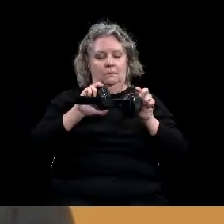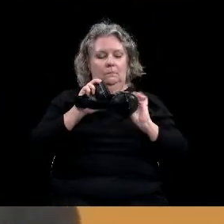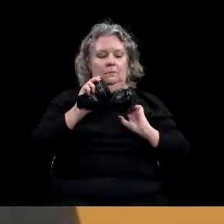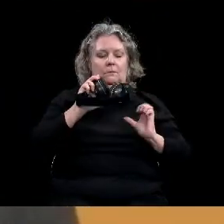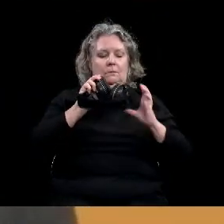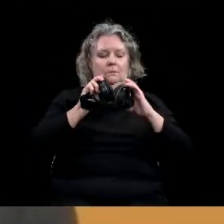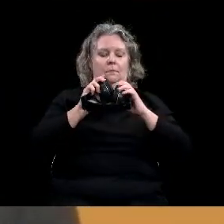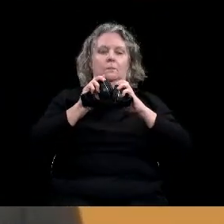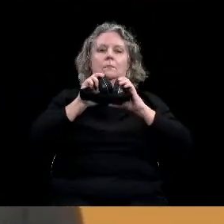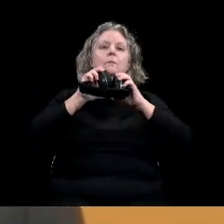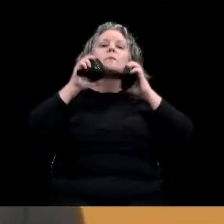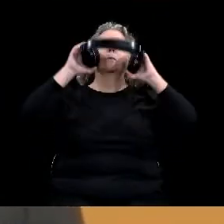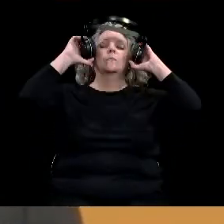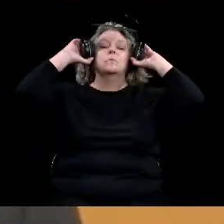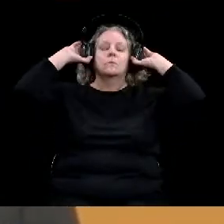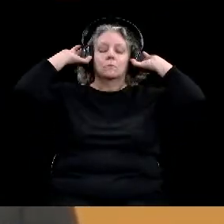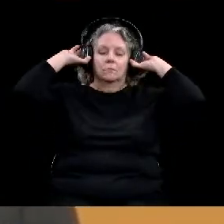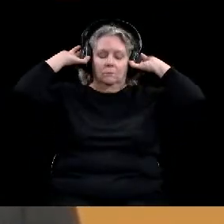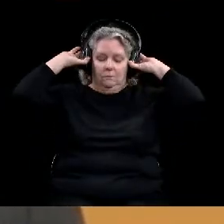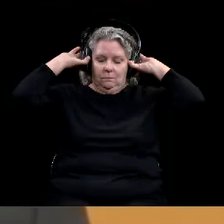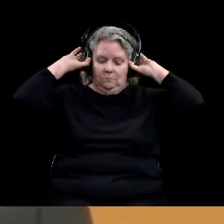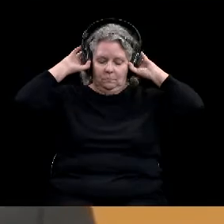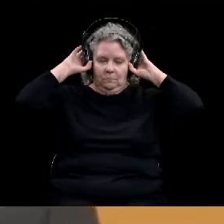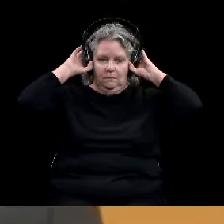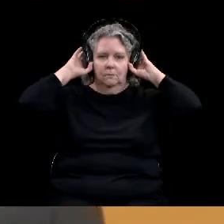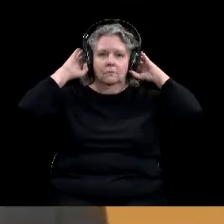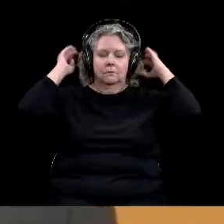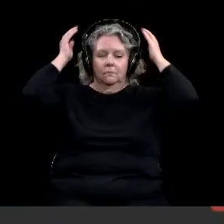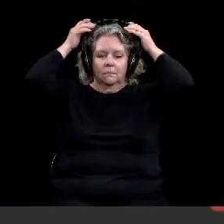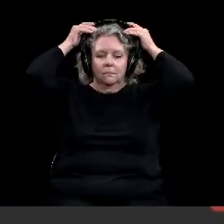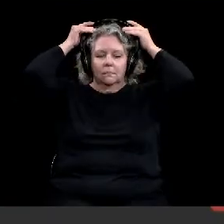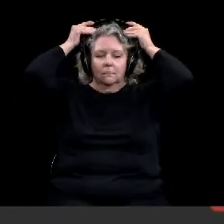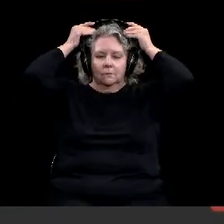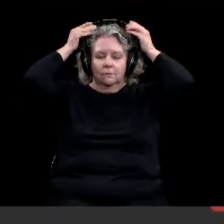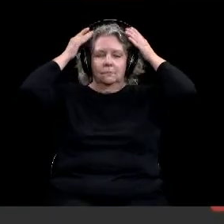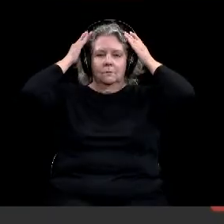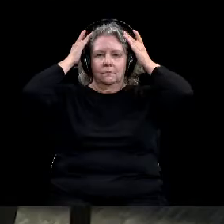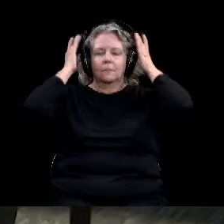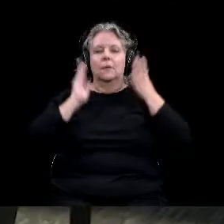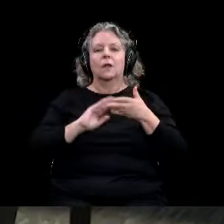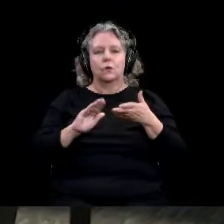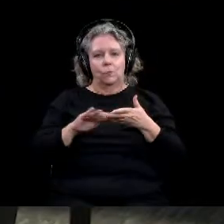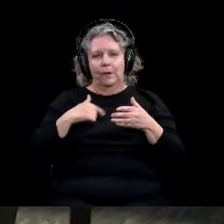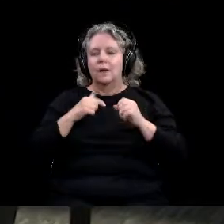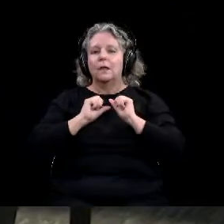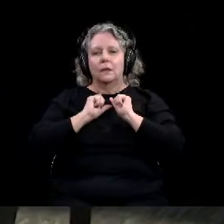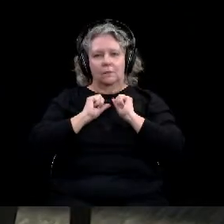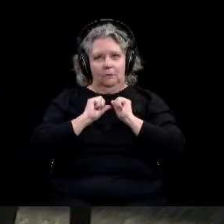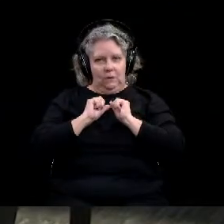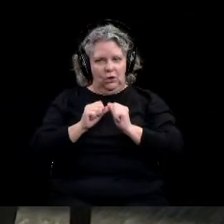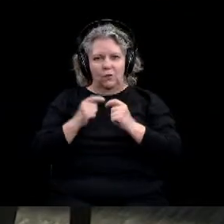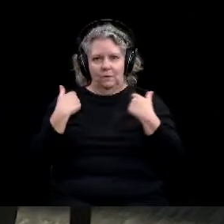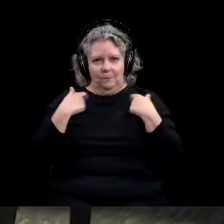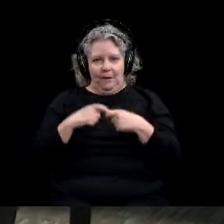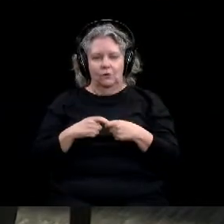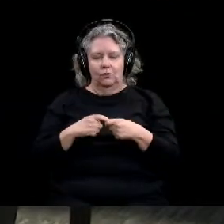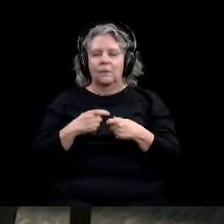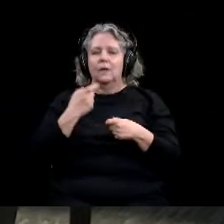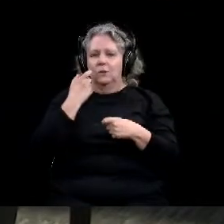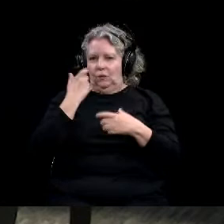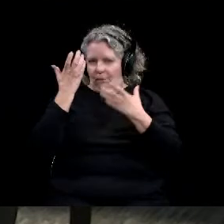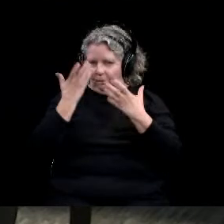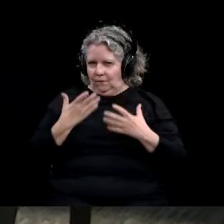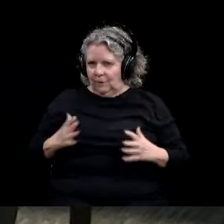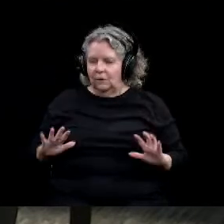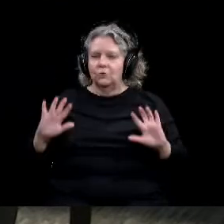en wccc.tv. Larry, thank you so much for the invitation. Thank you for also helping host and provide that information